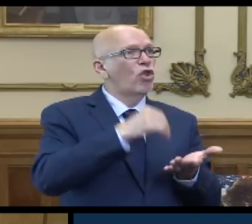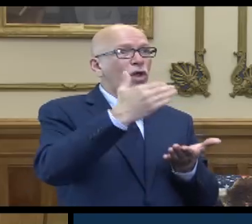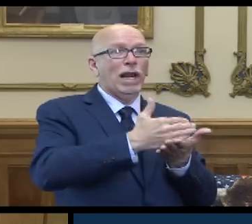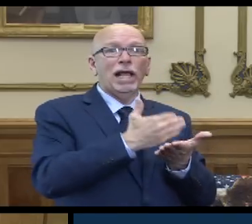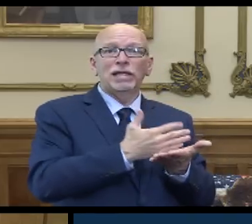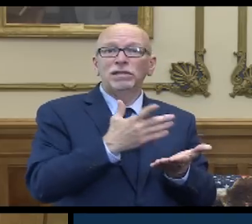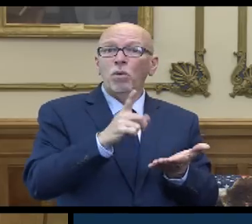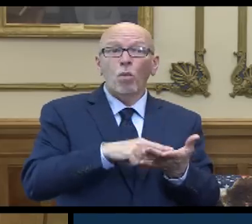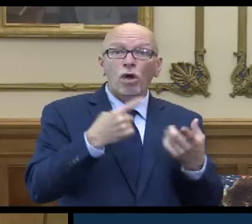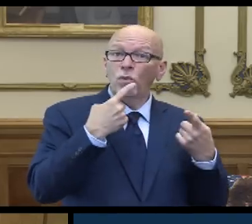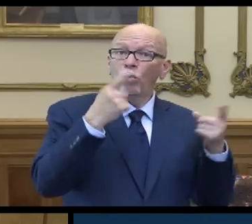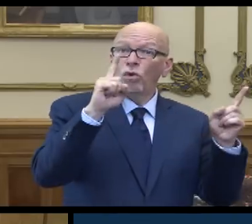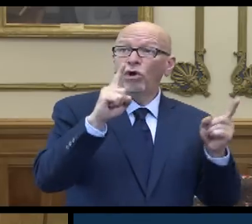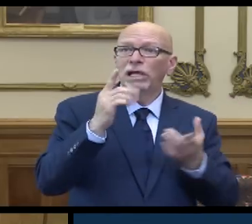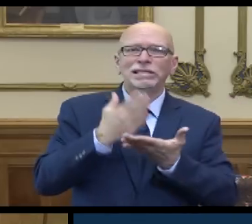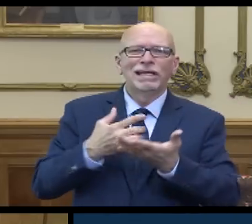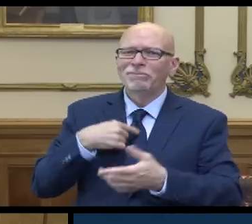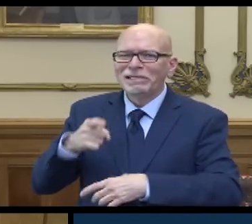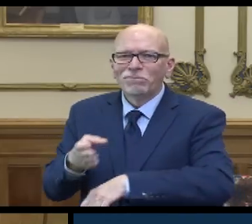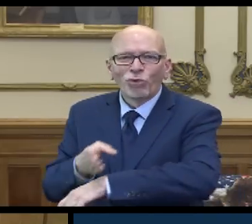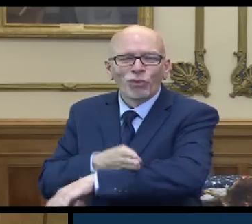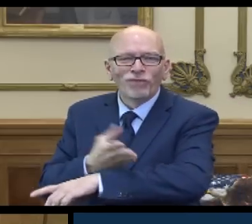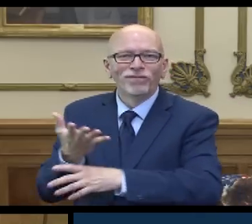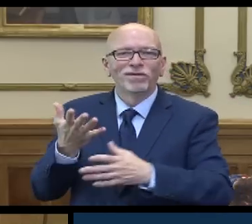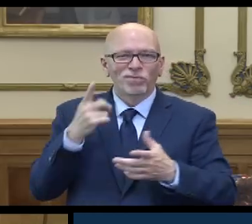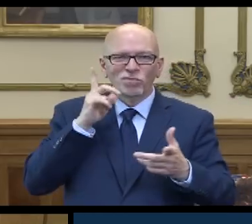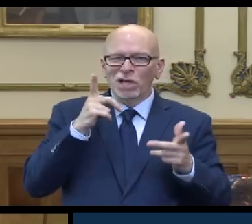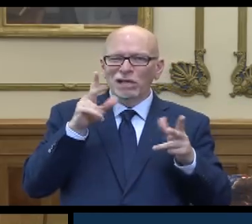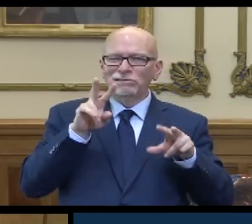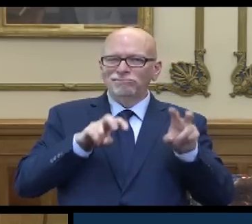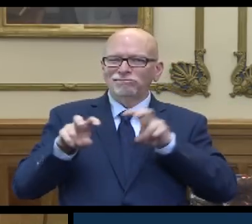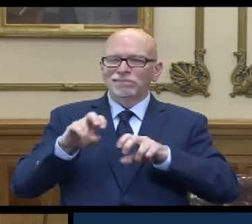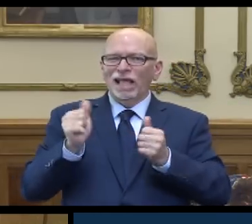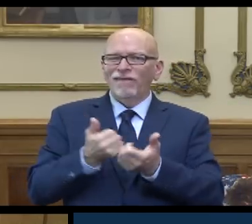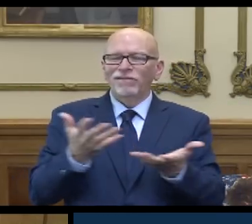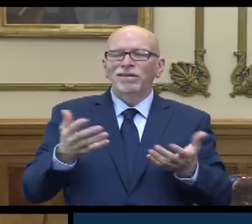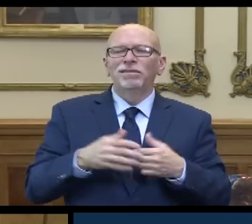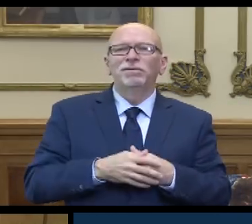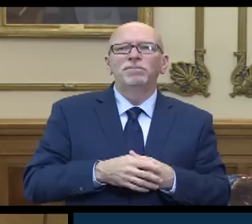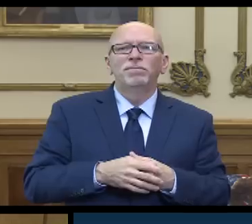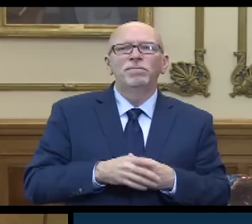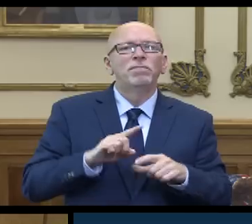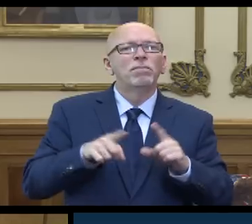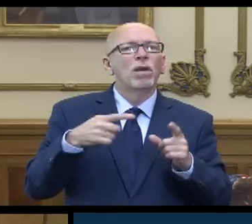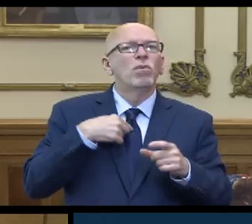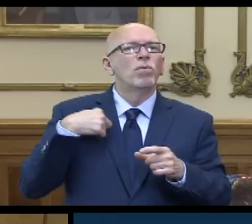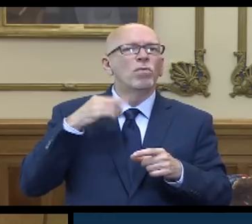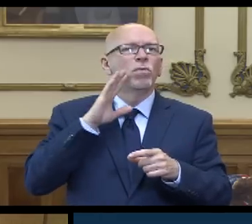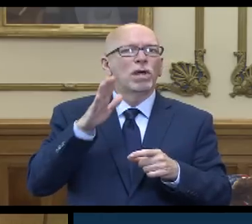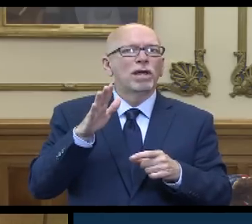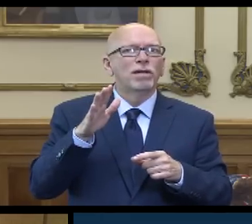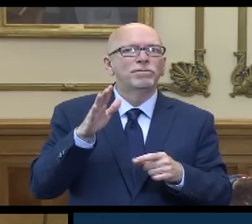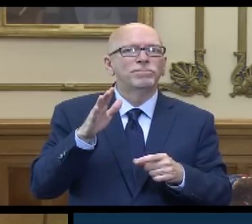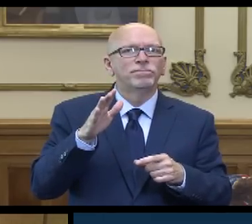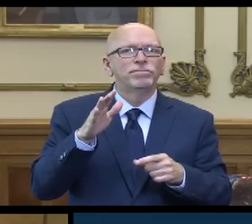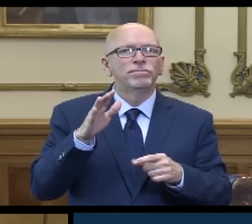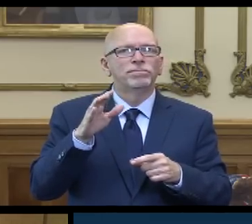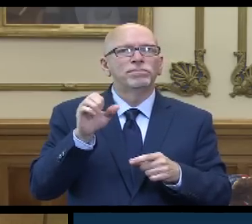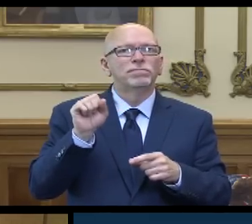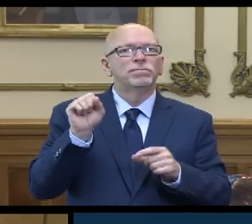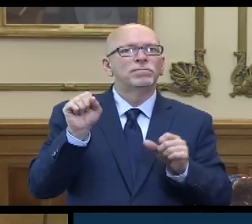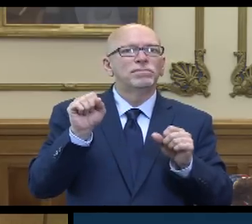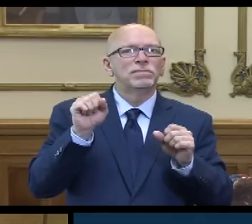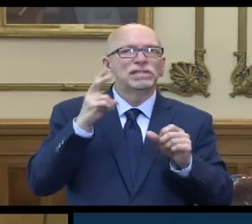really well and what maybe we need to improve on. But mostly we're going to be asking about how do we all